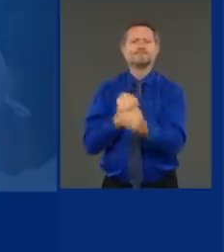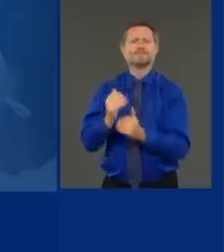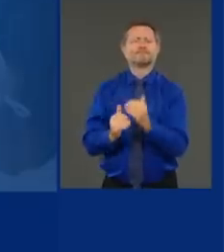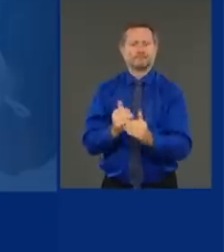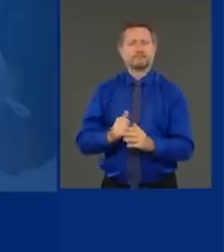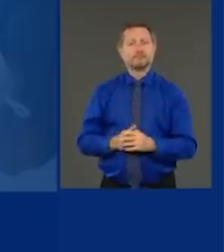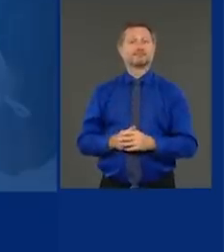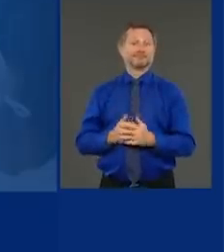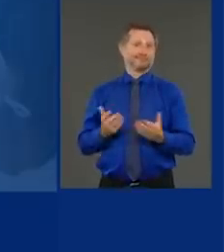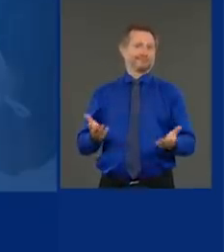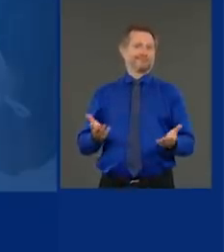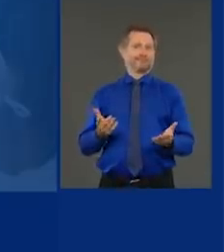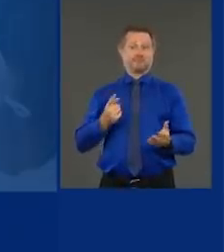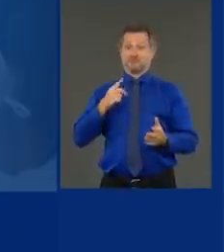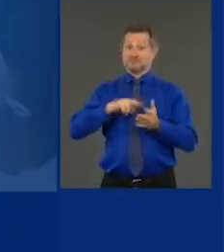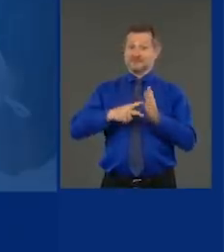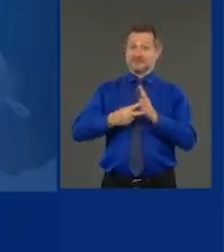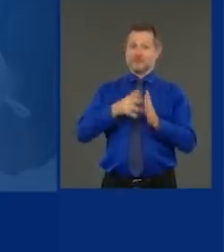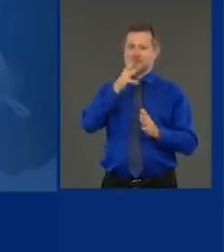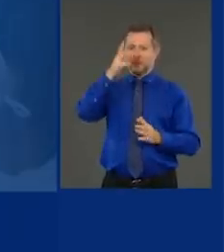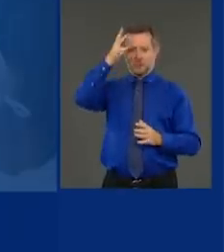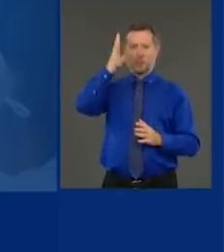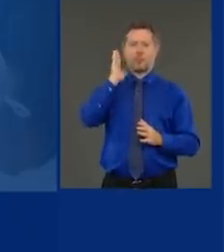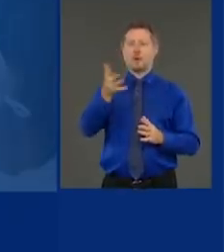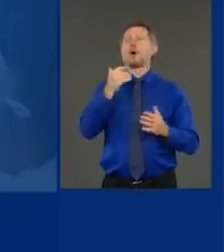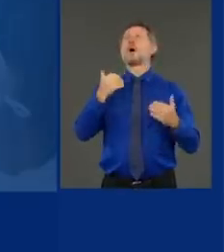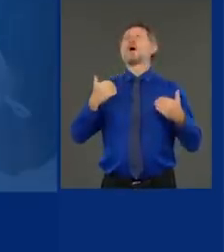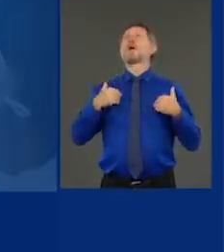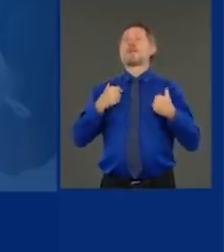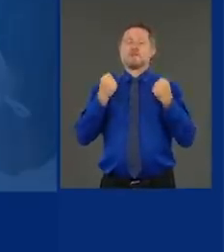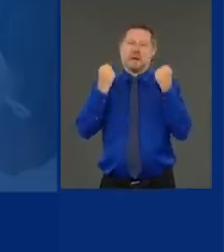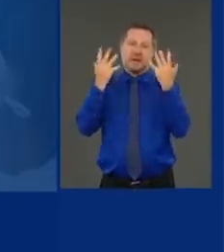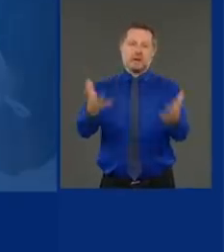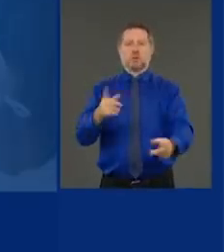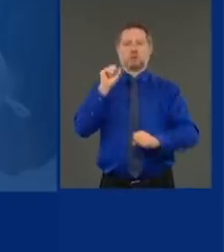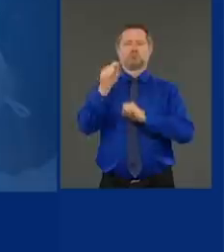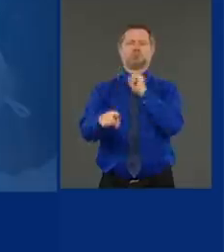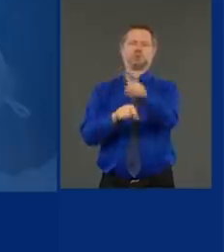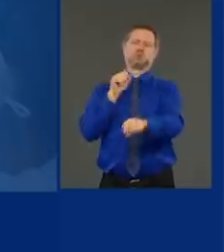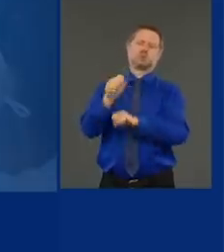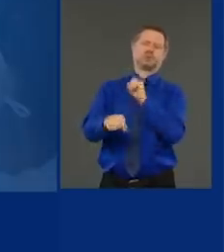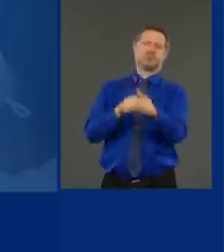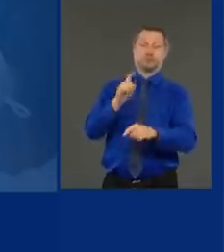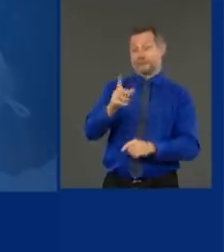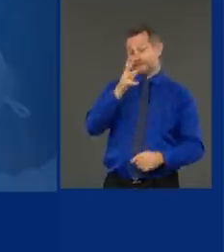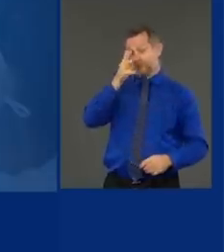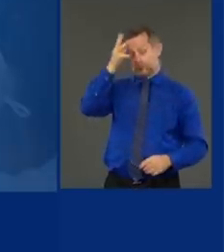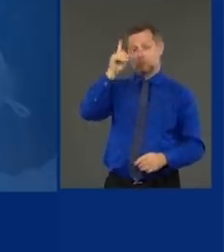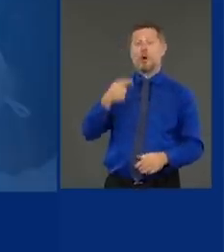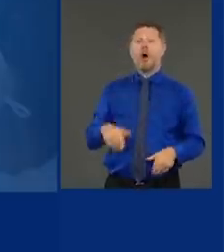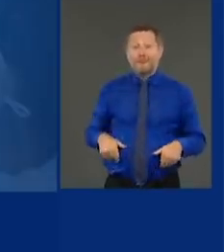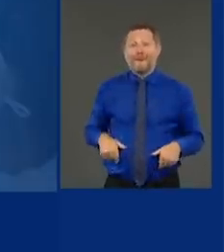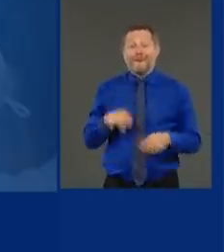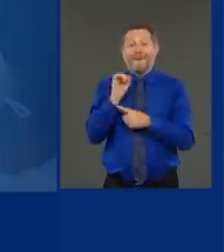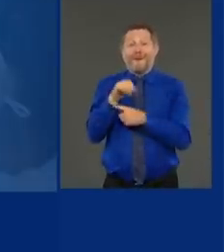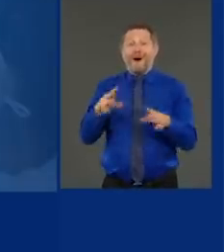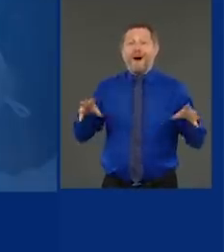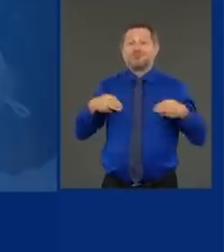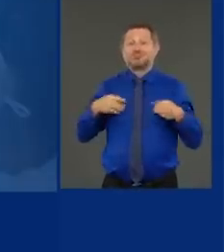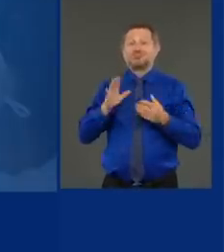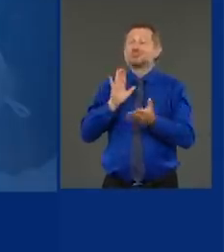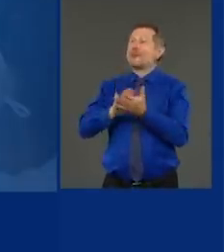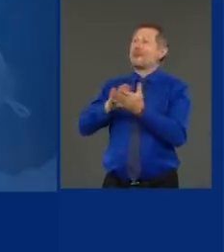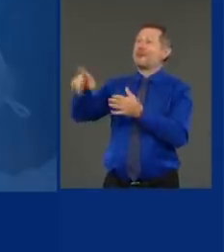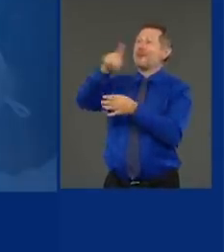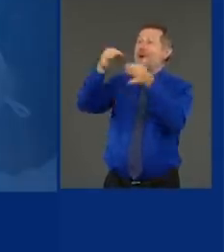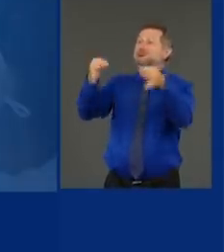They're going to have questions. This is not going to be the school district puts out a plan and then by